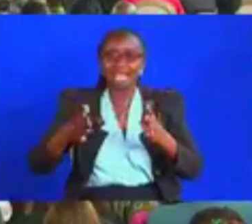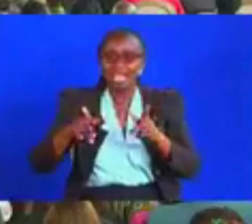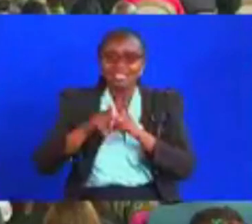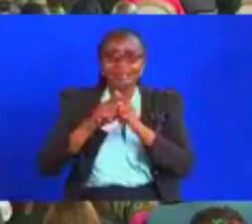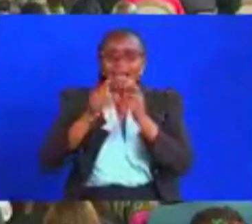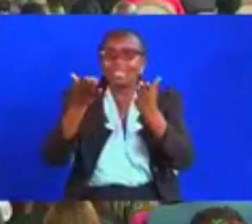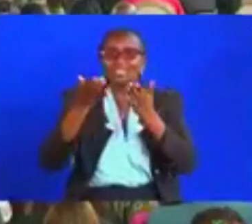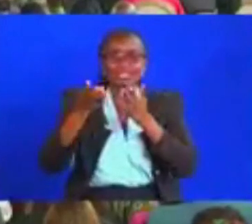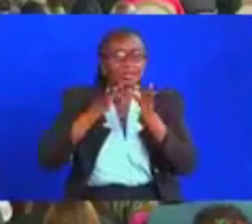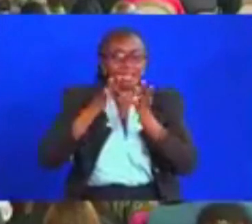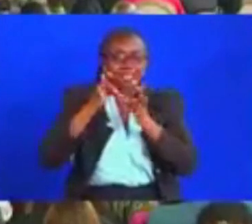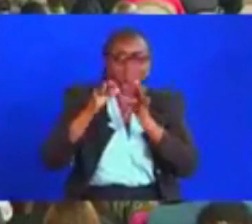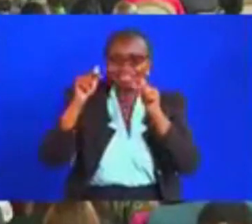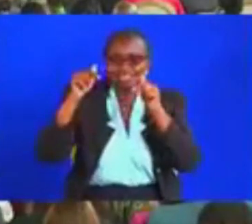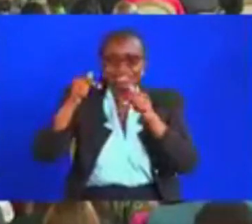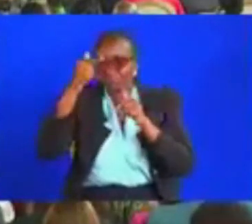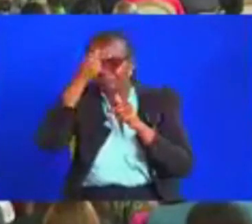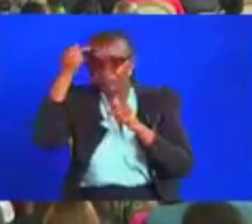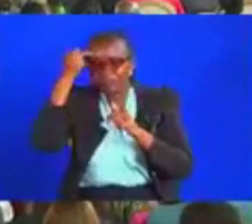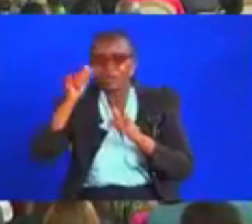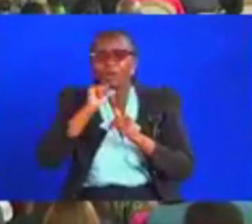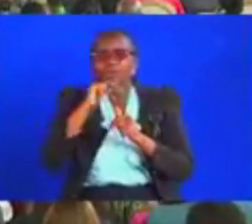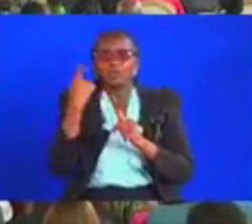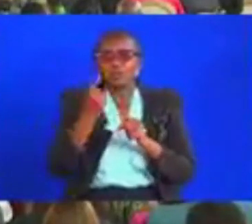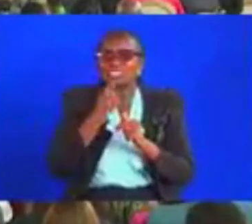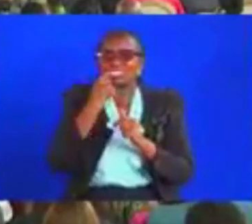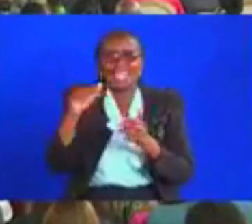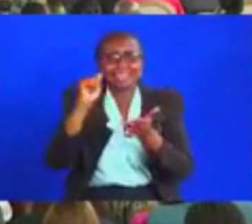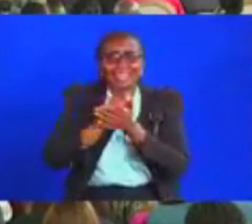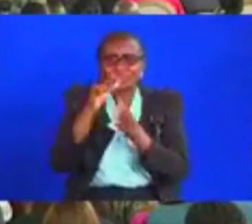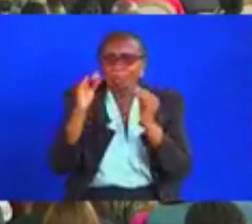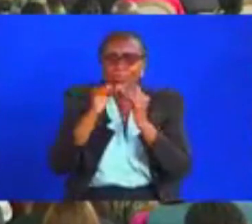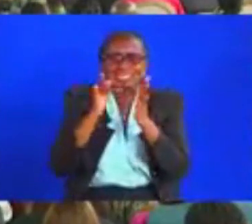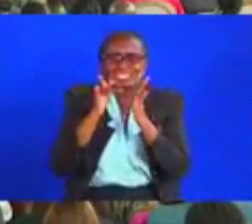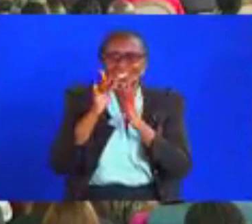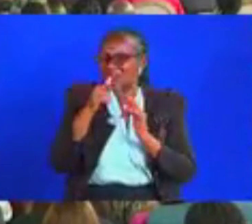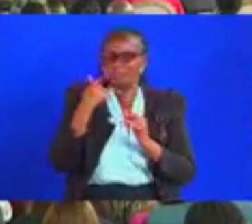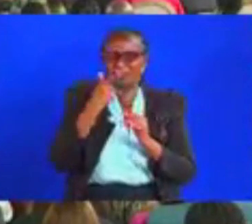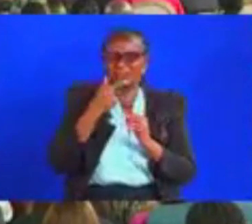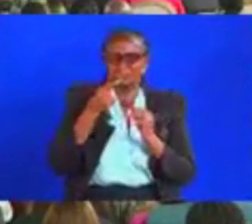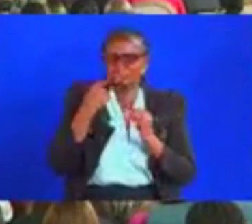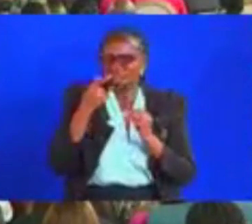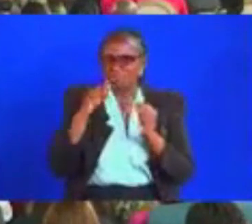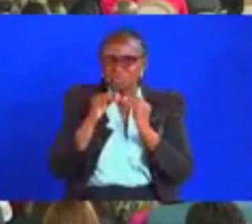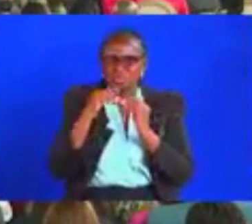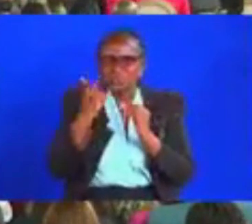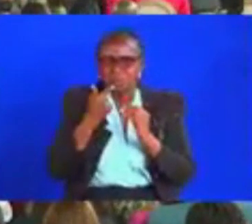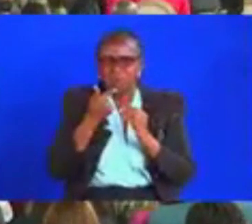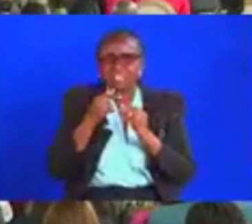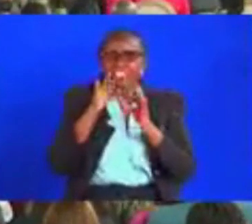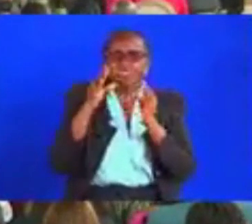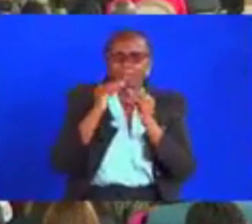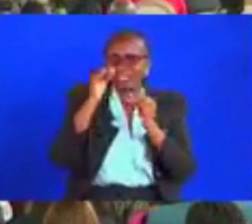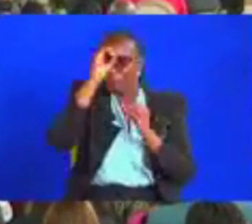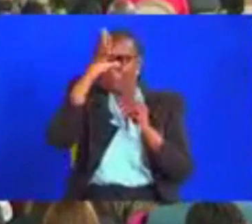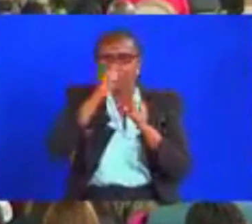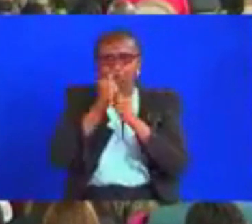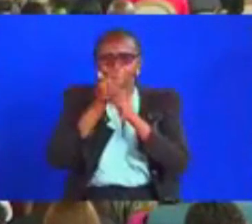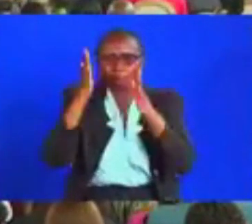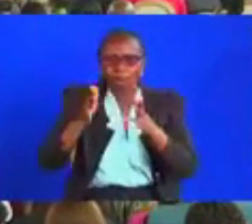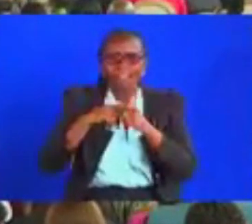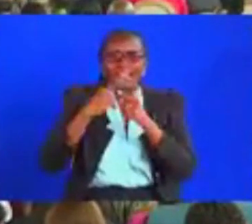say this, because don't just tell me you have met Jesus. Who did you meet? If you met the miracle worker,